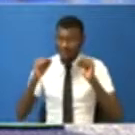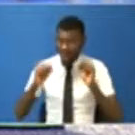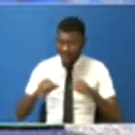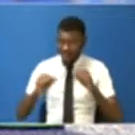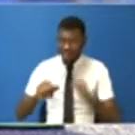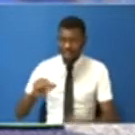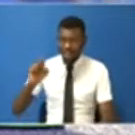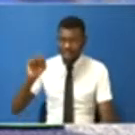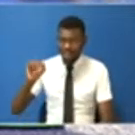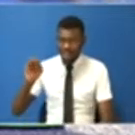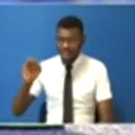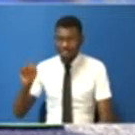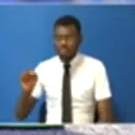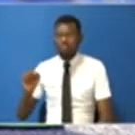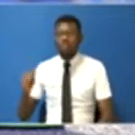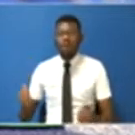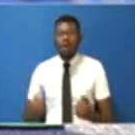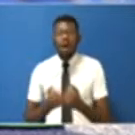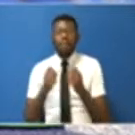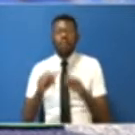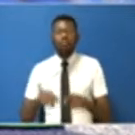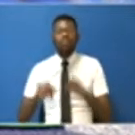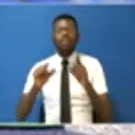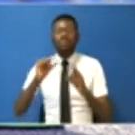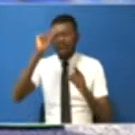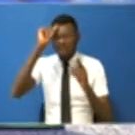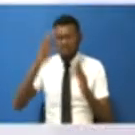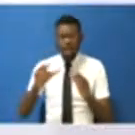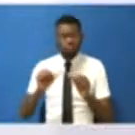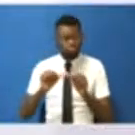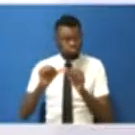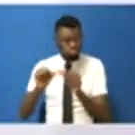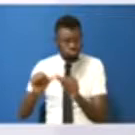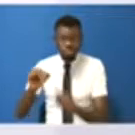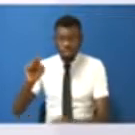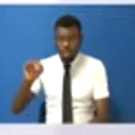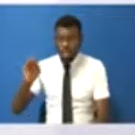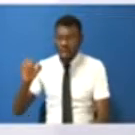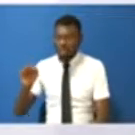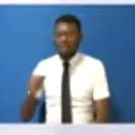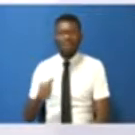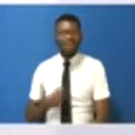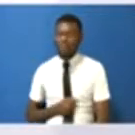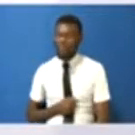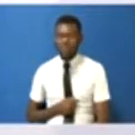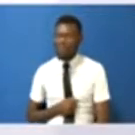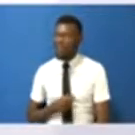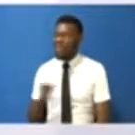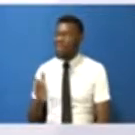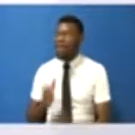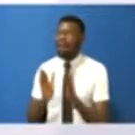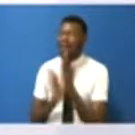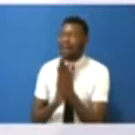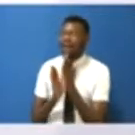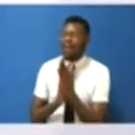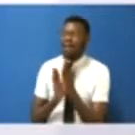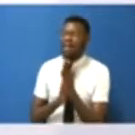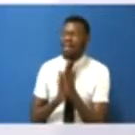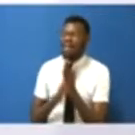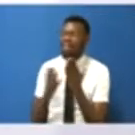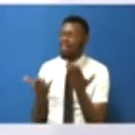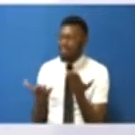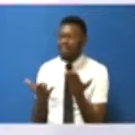governorship of sarcasm would this continue it is very interesting to hear a man praising his ex-wife's husband